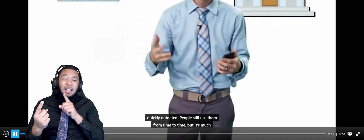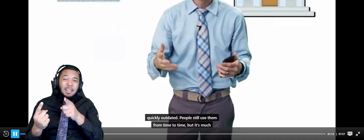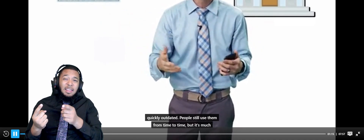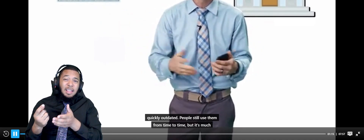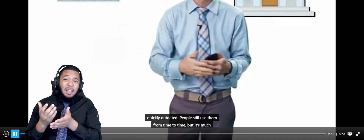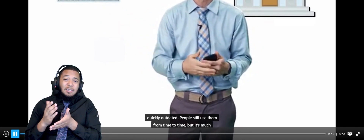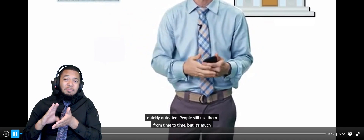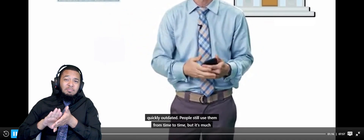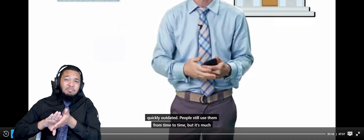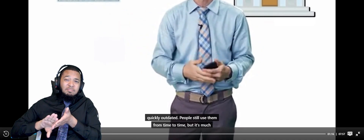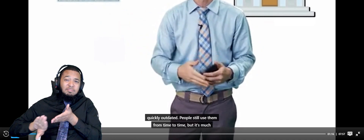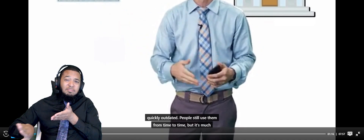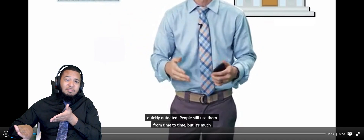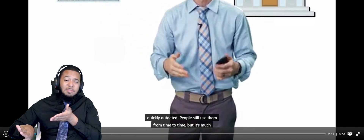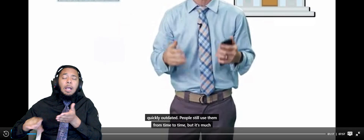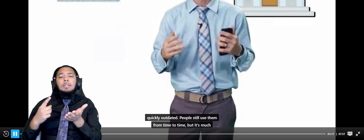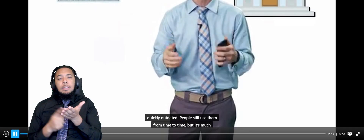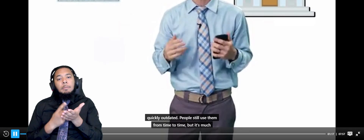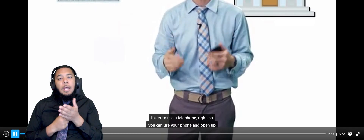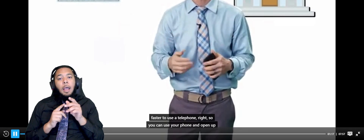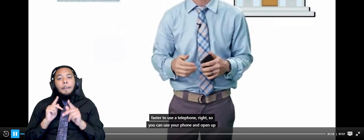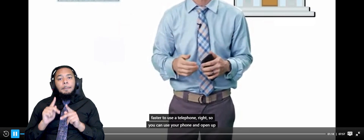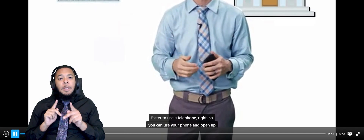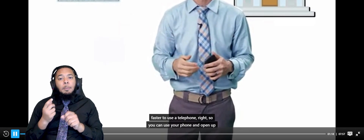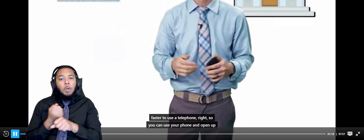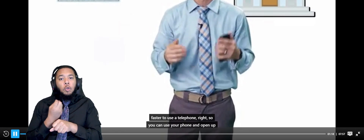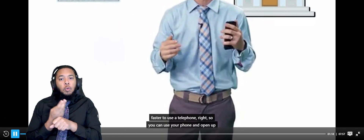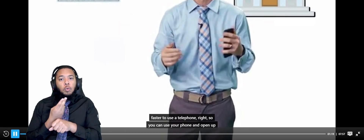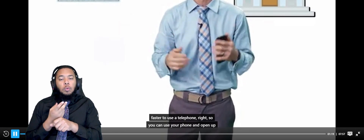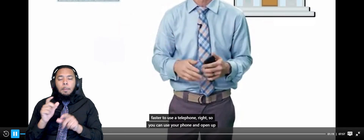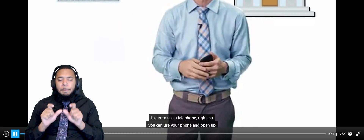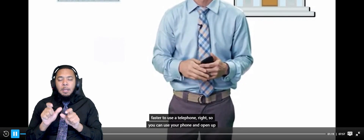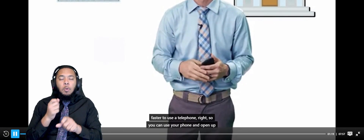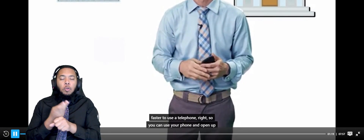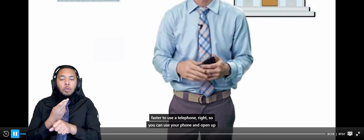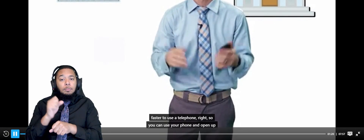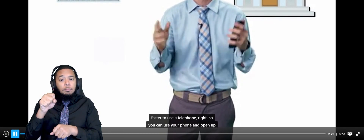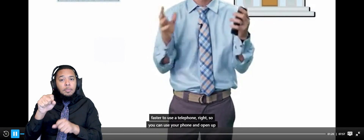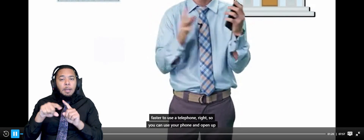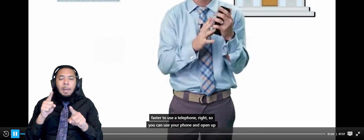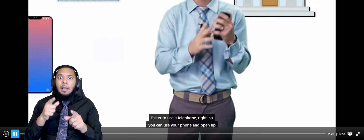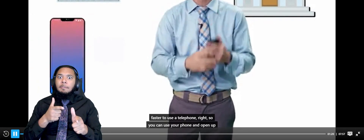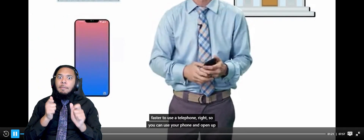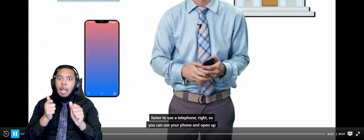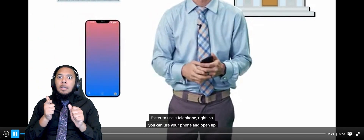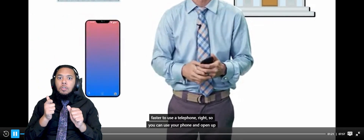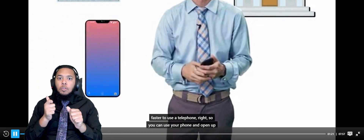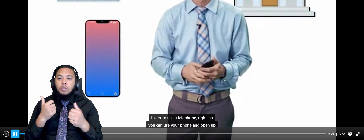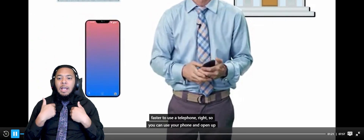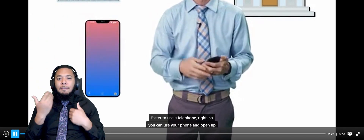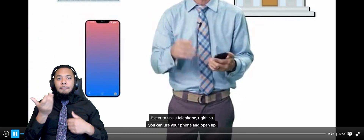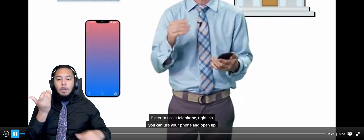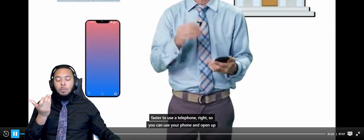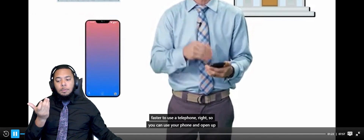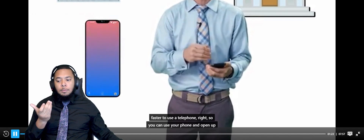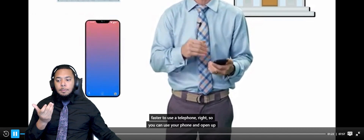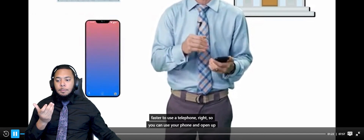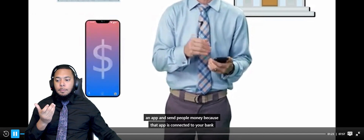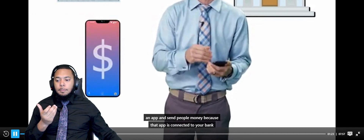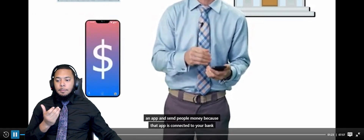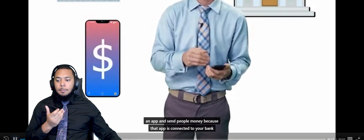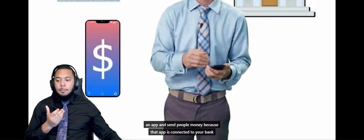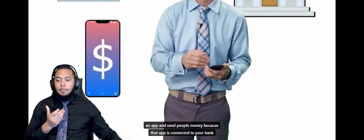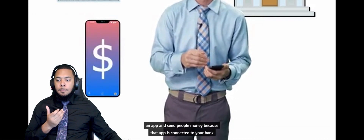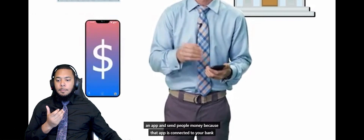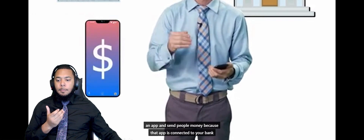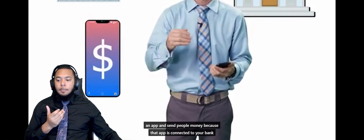People still use them from time to time, but it's much faster to use a telephone, right? So you can use your phone and open up